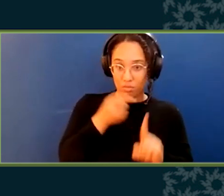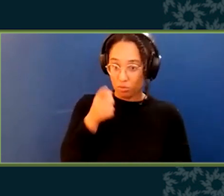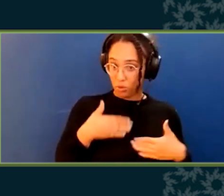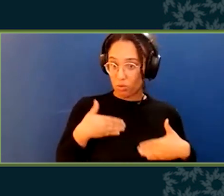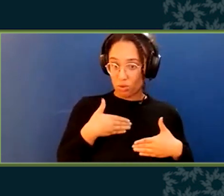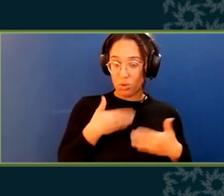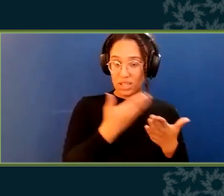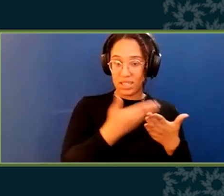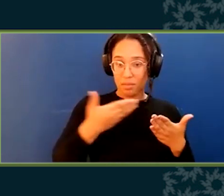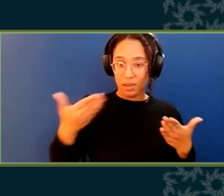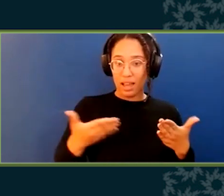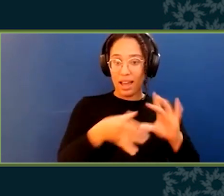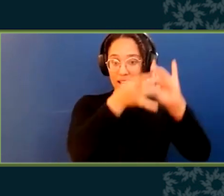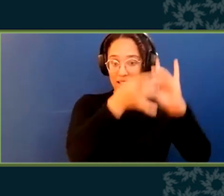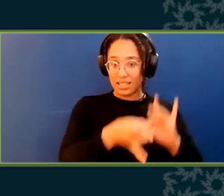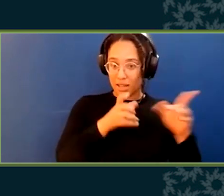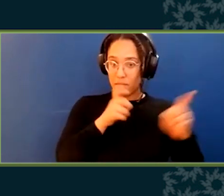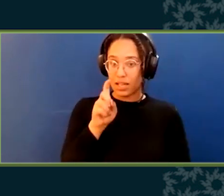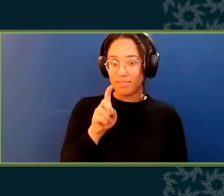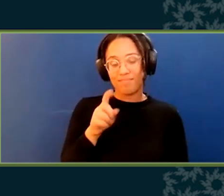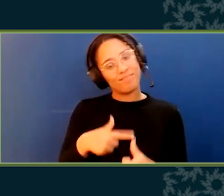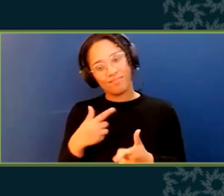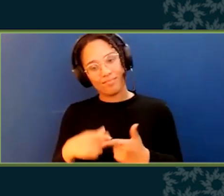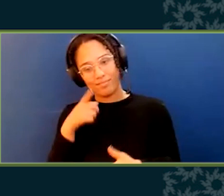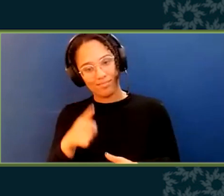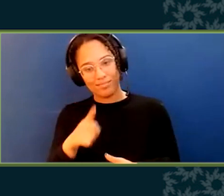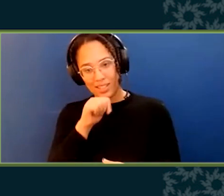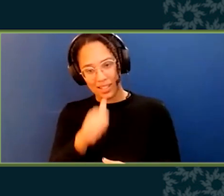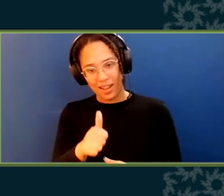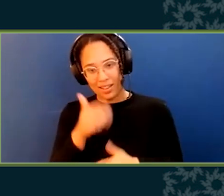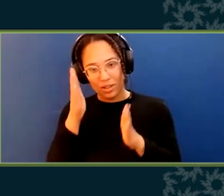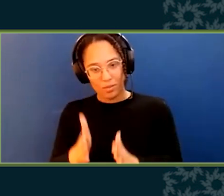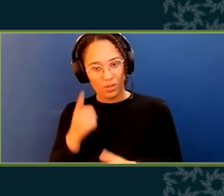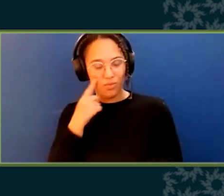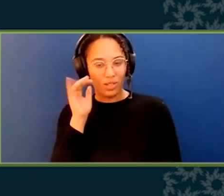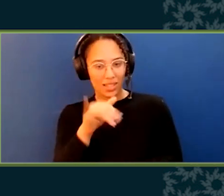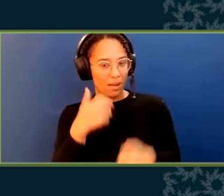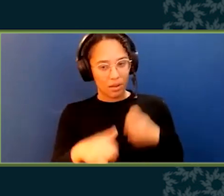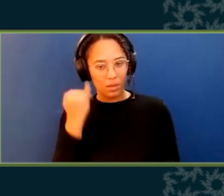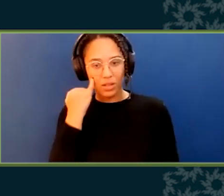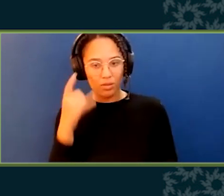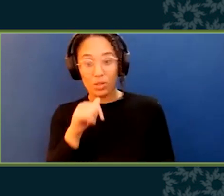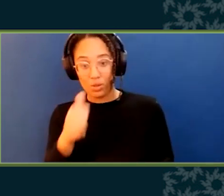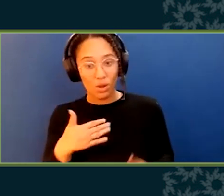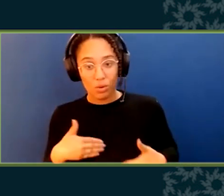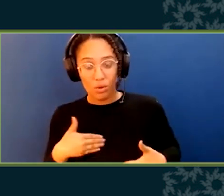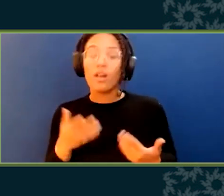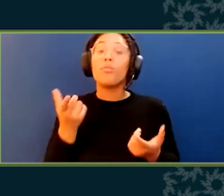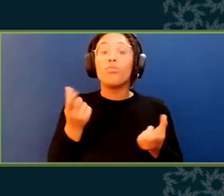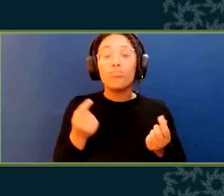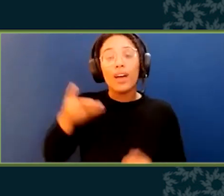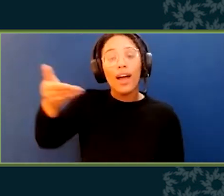right? Then you are not the solution to that problem. So you should hire somebody who is, and figure out